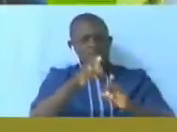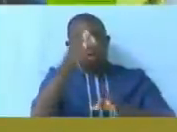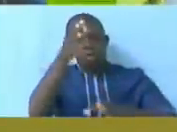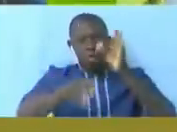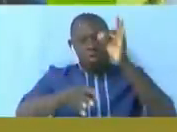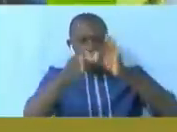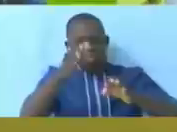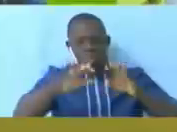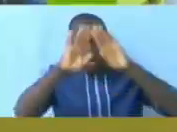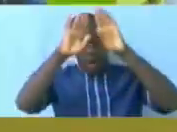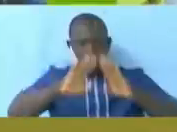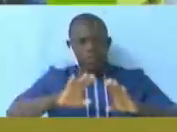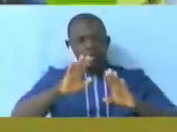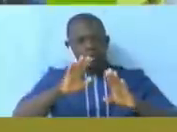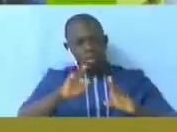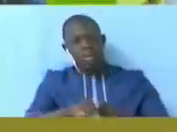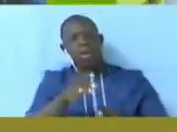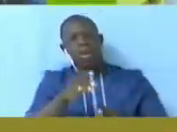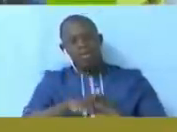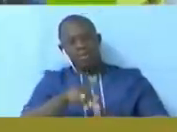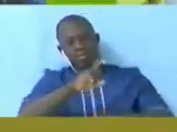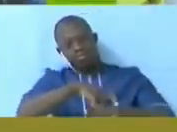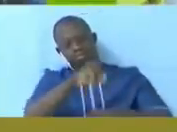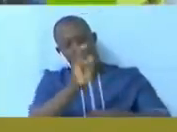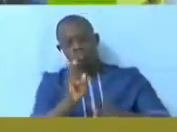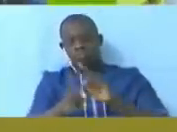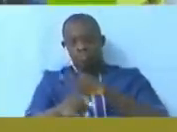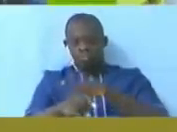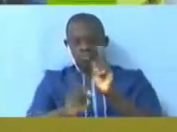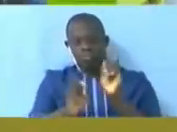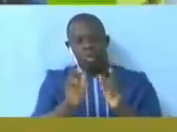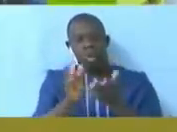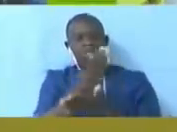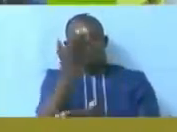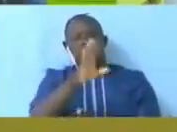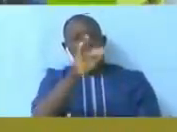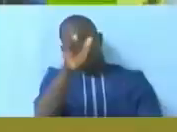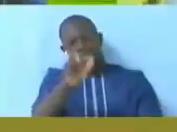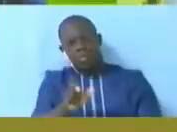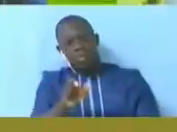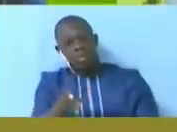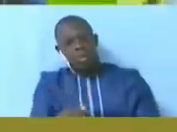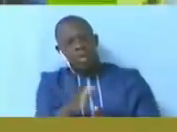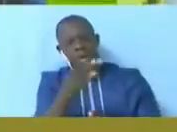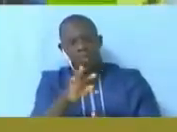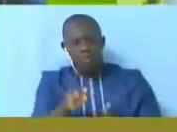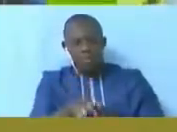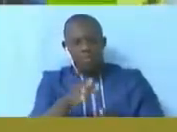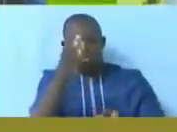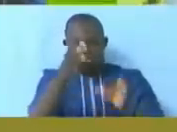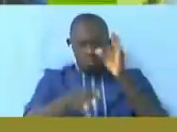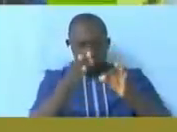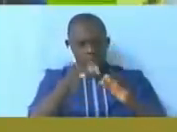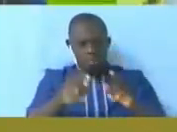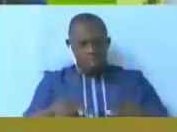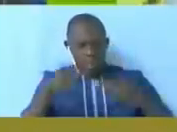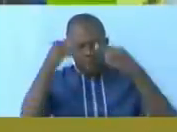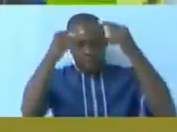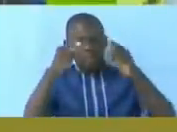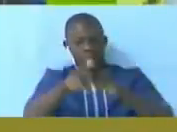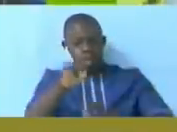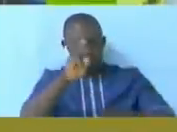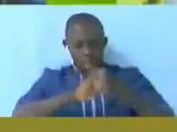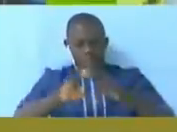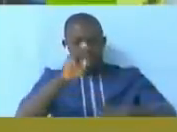or Bunyanakon. And thereafter, they will remove the cuffs. Jeto is in a Bull chain, Cheni Bull, and Cheni Yamada is adjourned. They will again cuff them in the court and